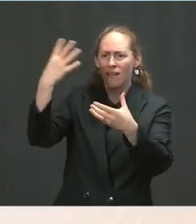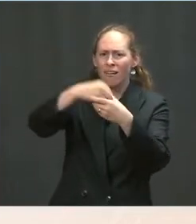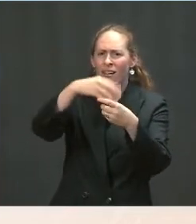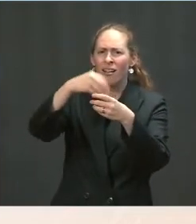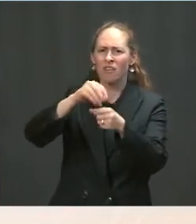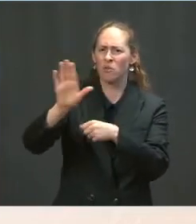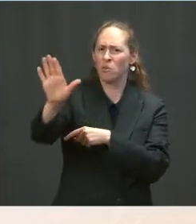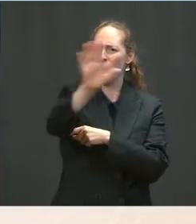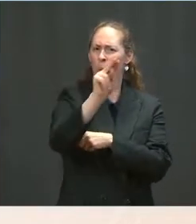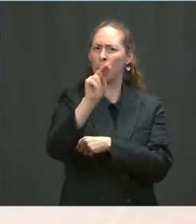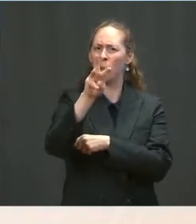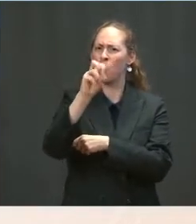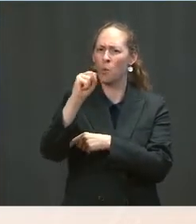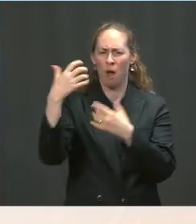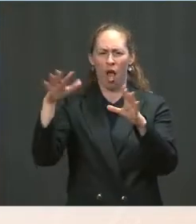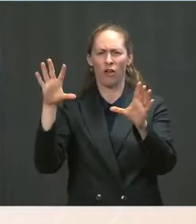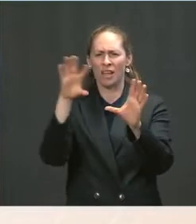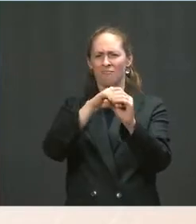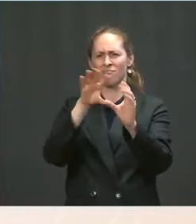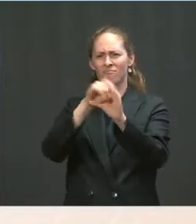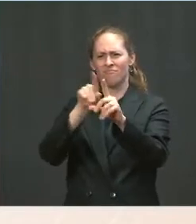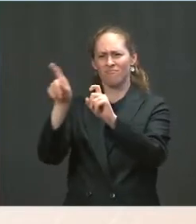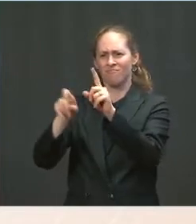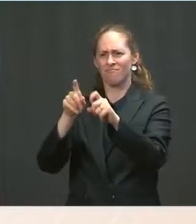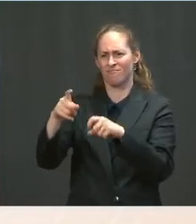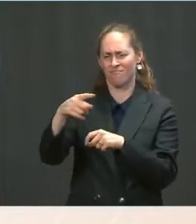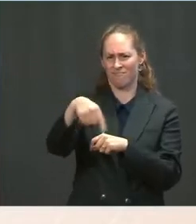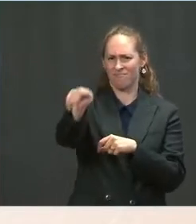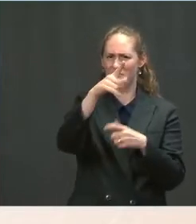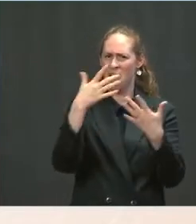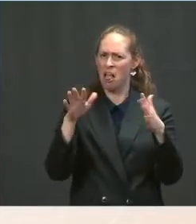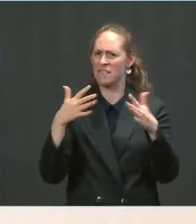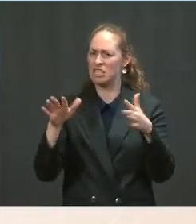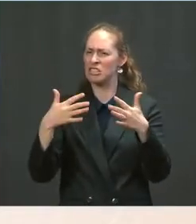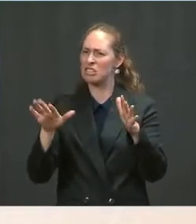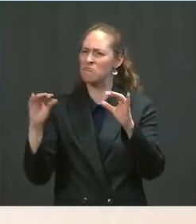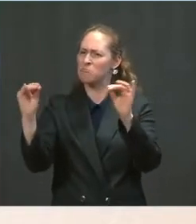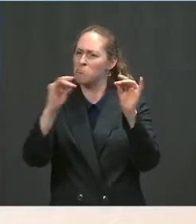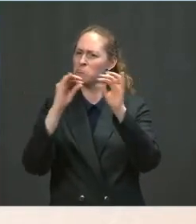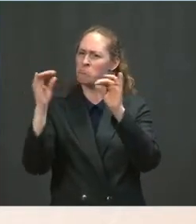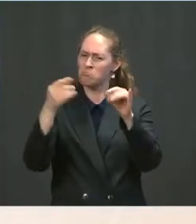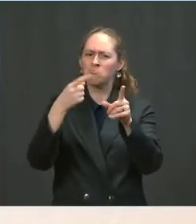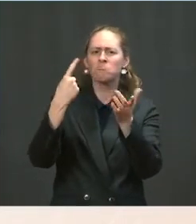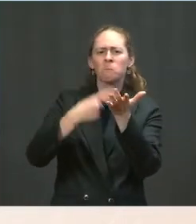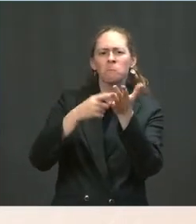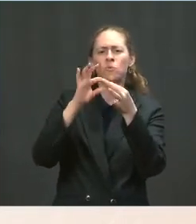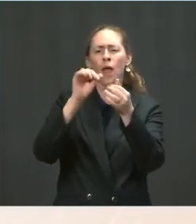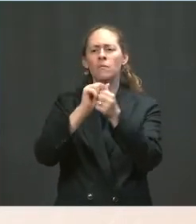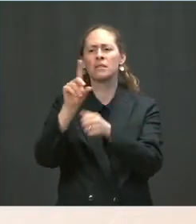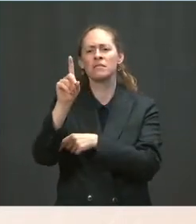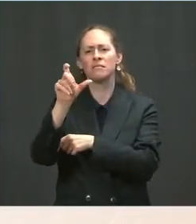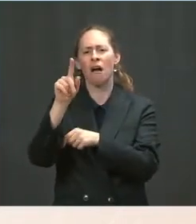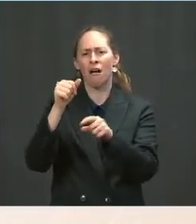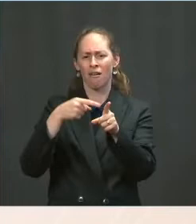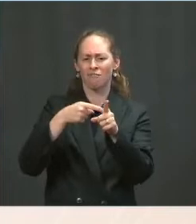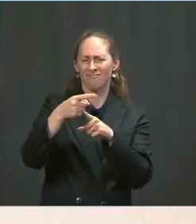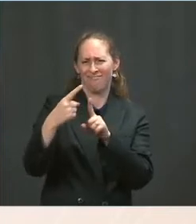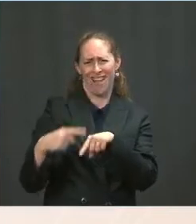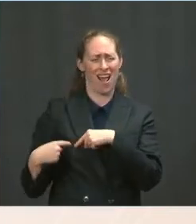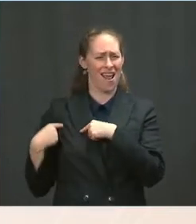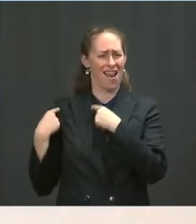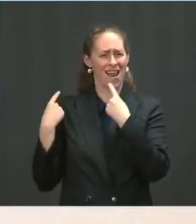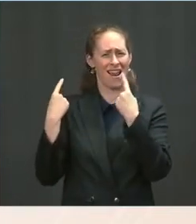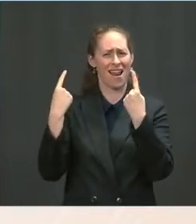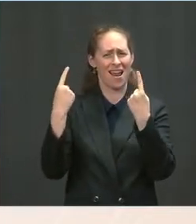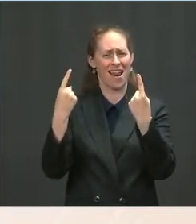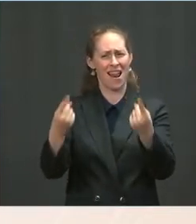here, talking, probably all of them, talking about the Delta variant all throughout these last couple of days. So they have been